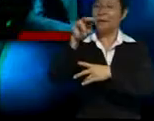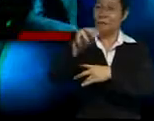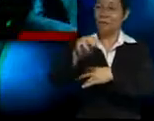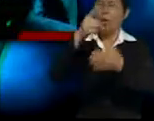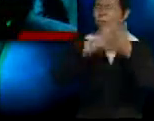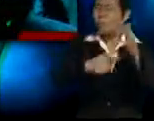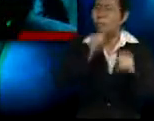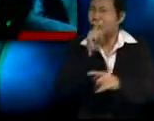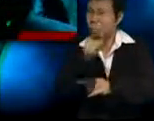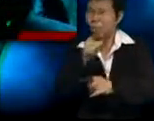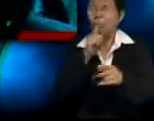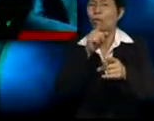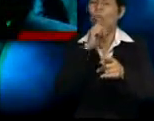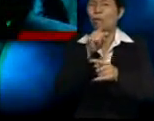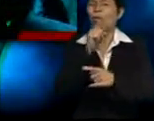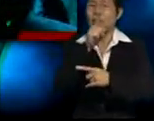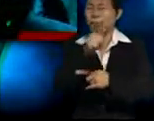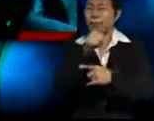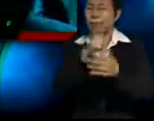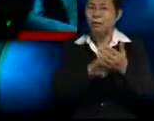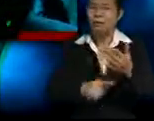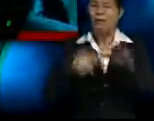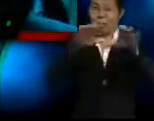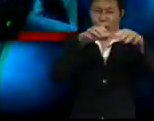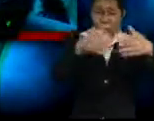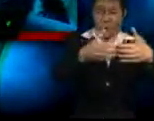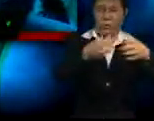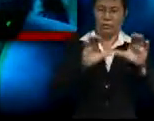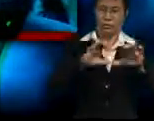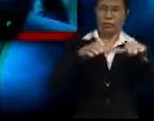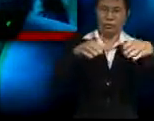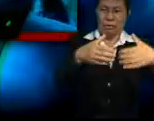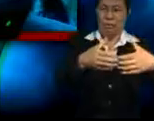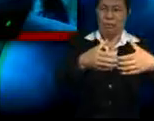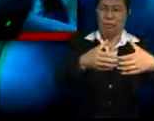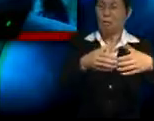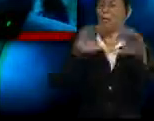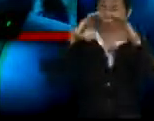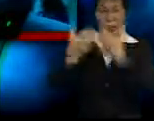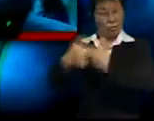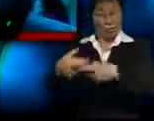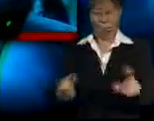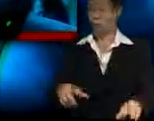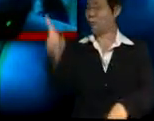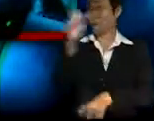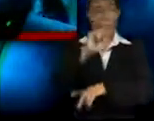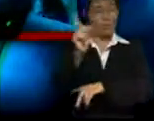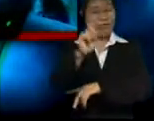What actually is the meaning of classification? A classroom? No.